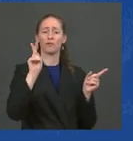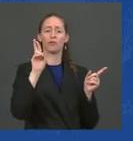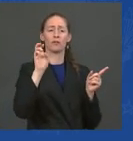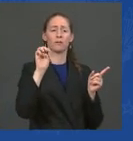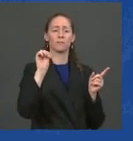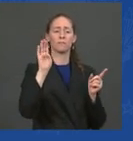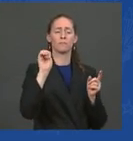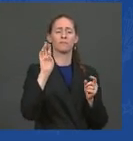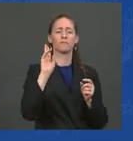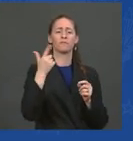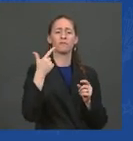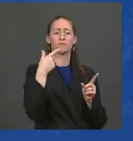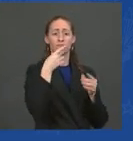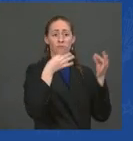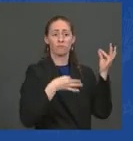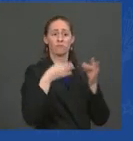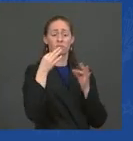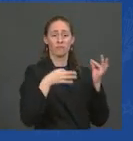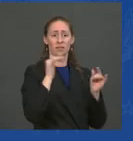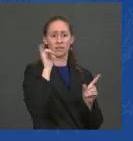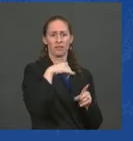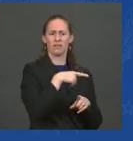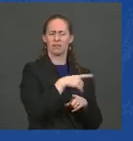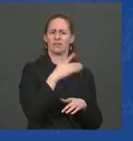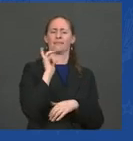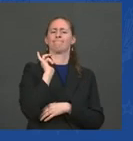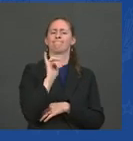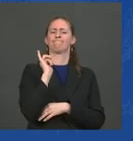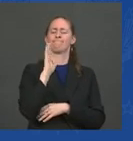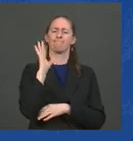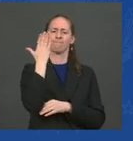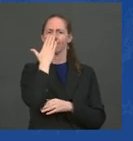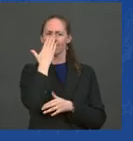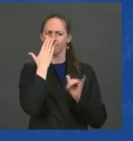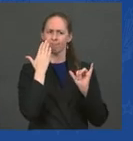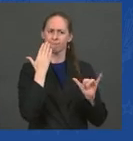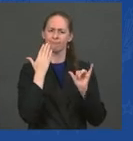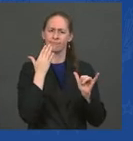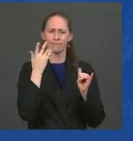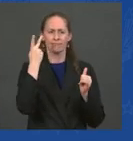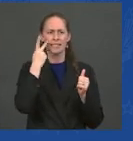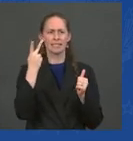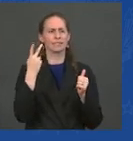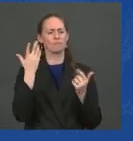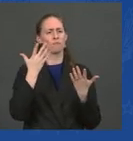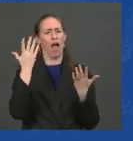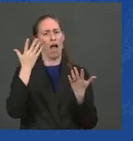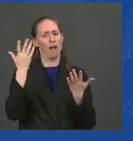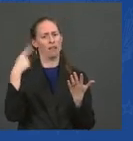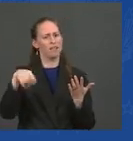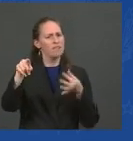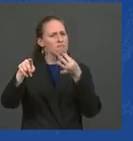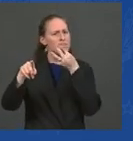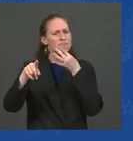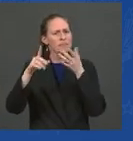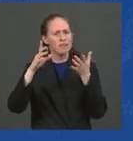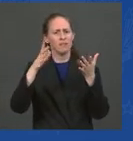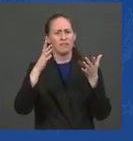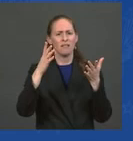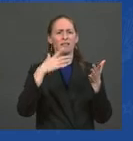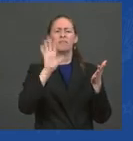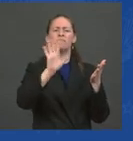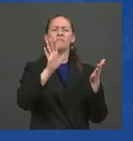at the evil of humankind and what we're capable of perpetrating. To see mass atrocities, crimes